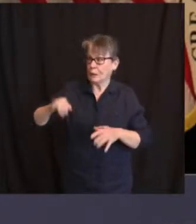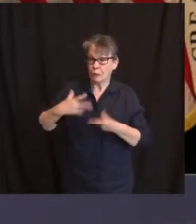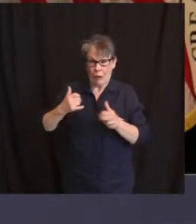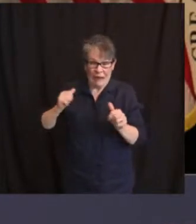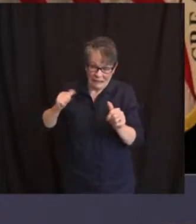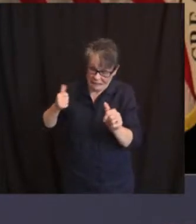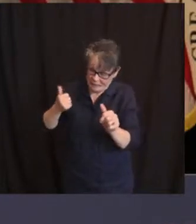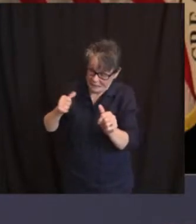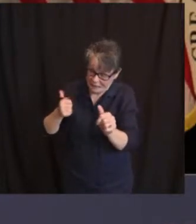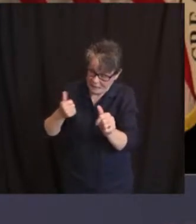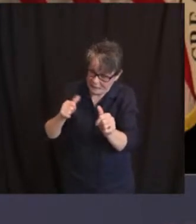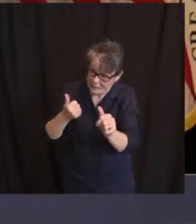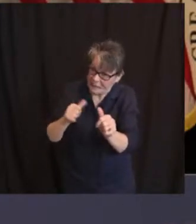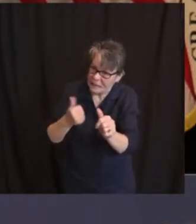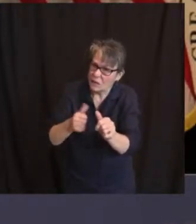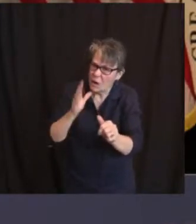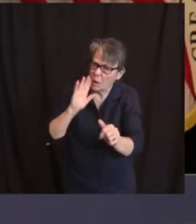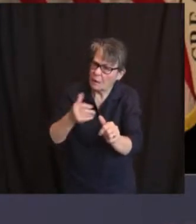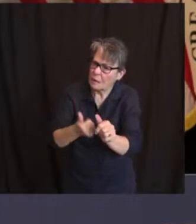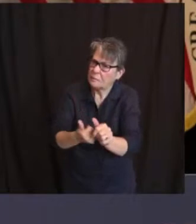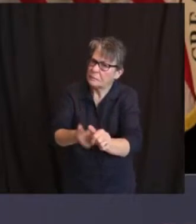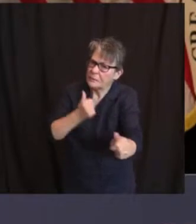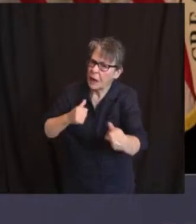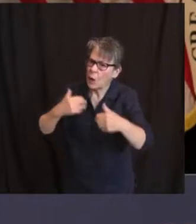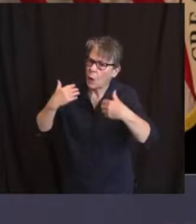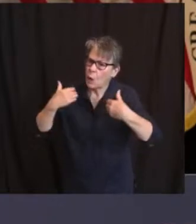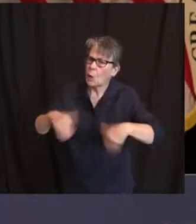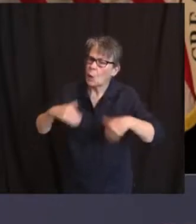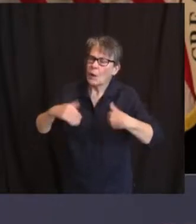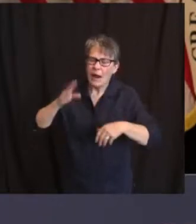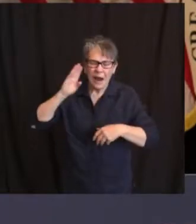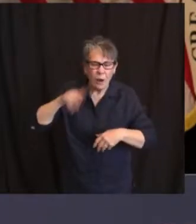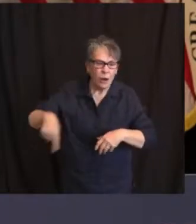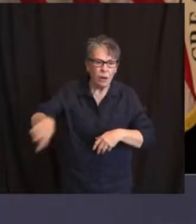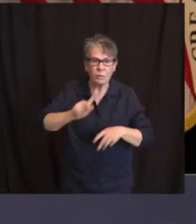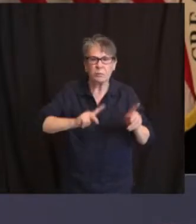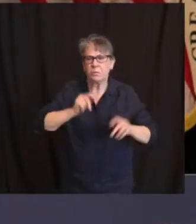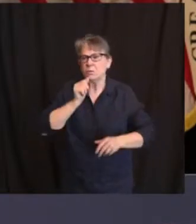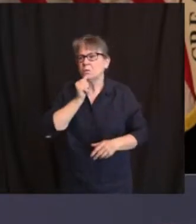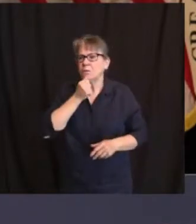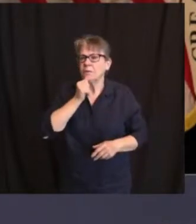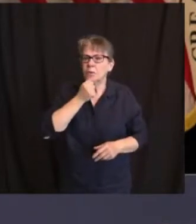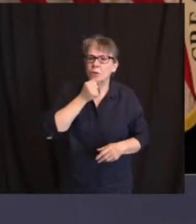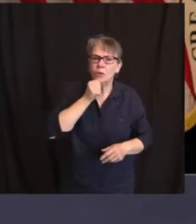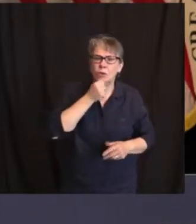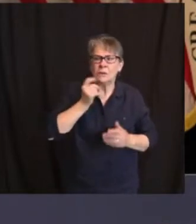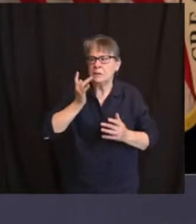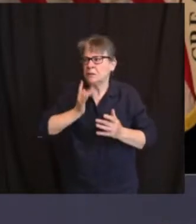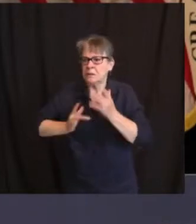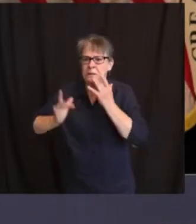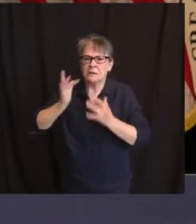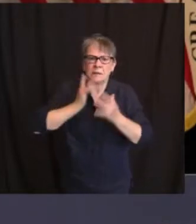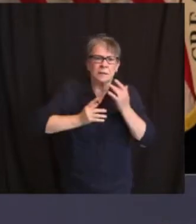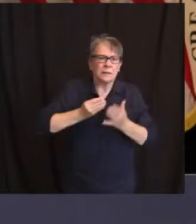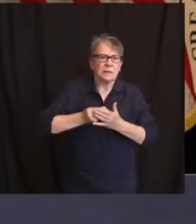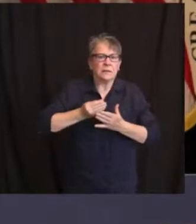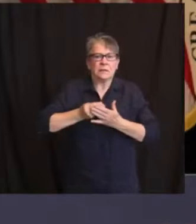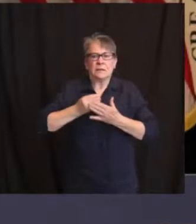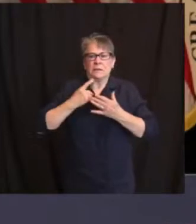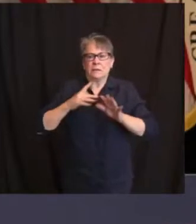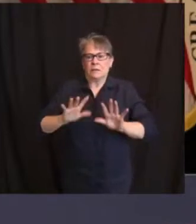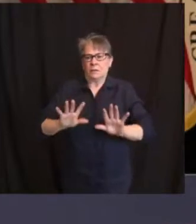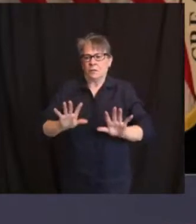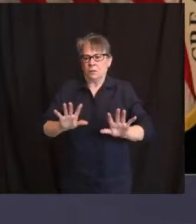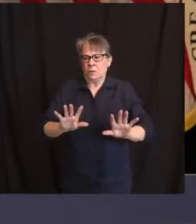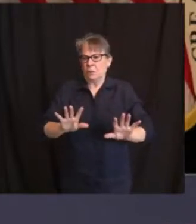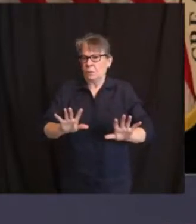unlike any state has ever, our country has ever dealt with before. I would just say to folks, you will get every penny, including